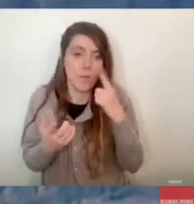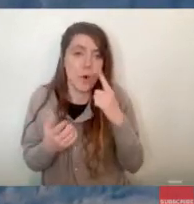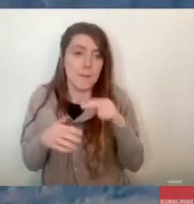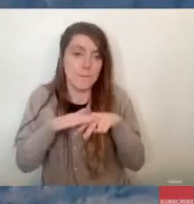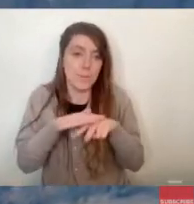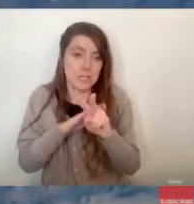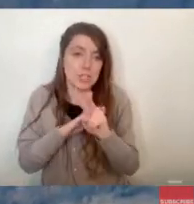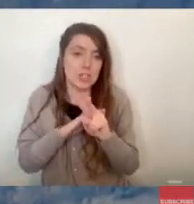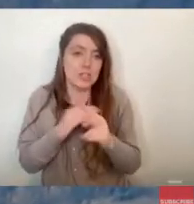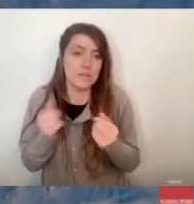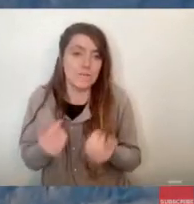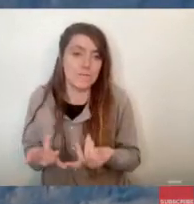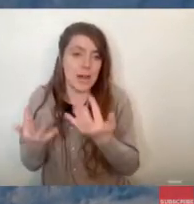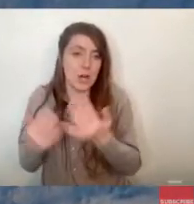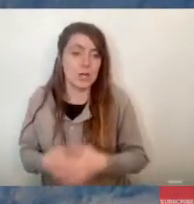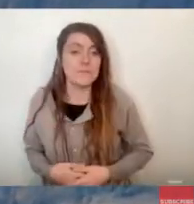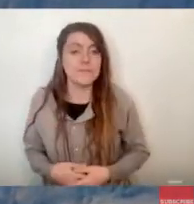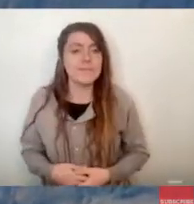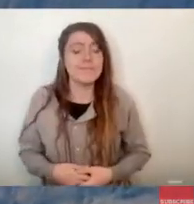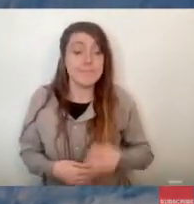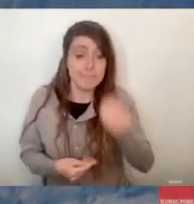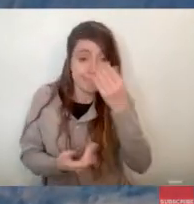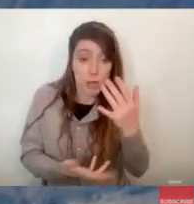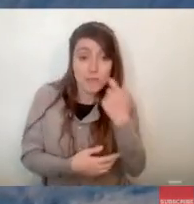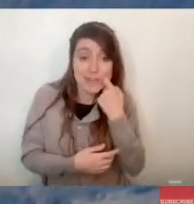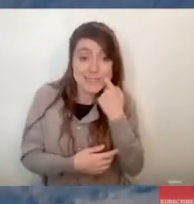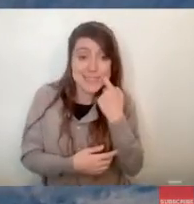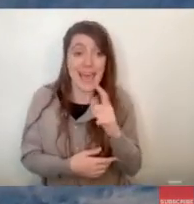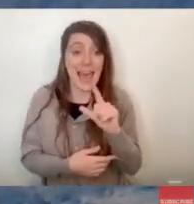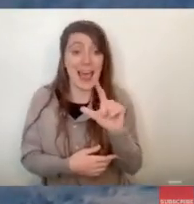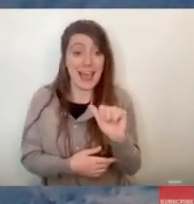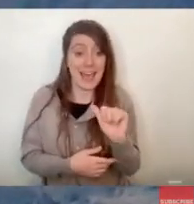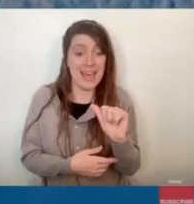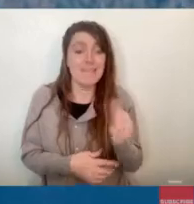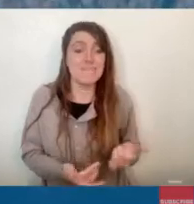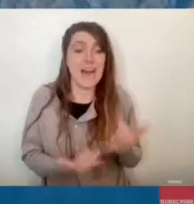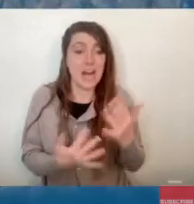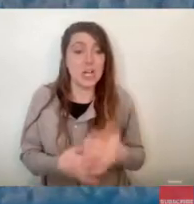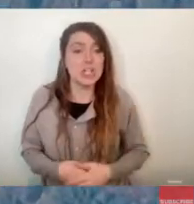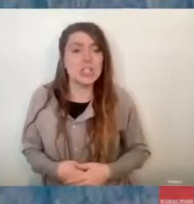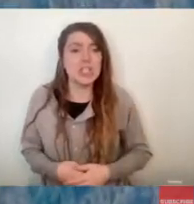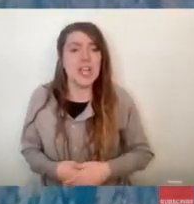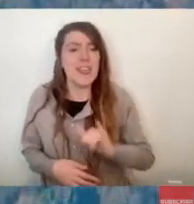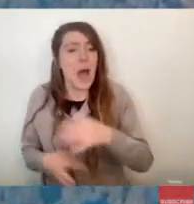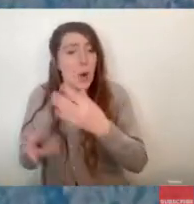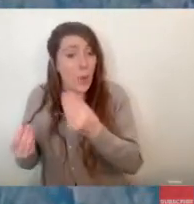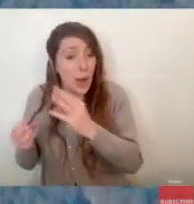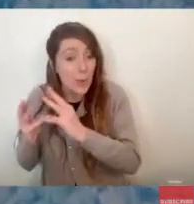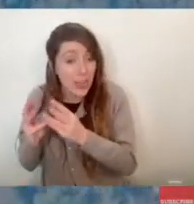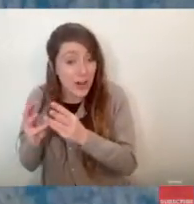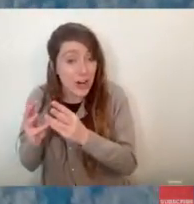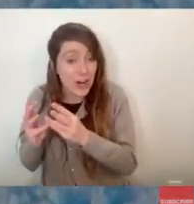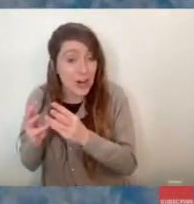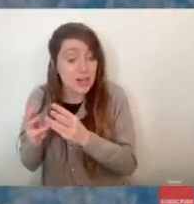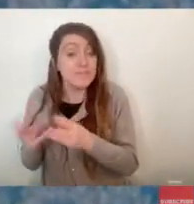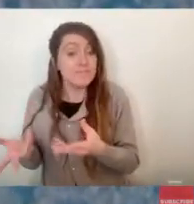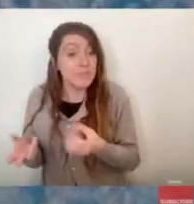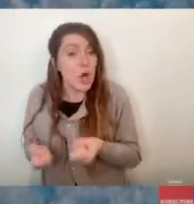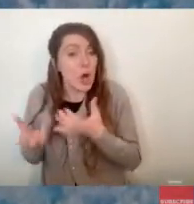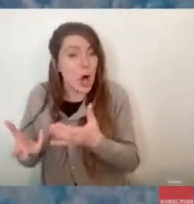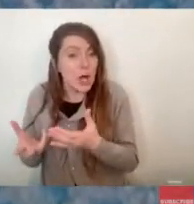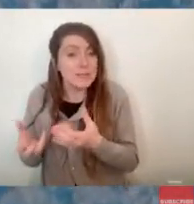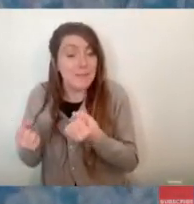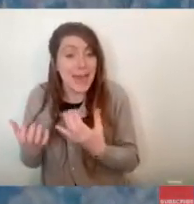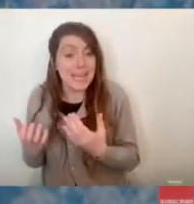For example, in the recent LA wildfires, unusual wet weather conditions leading up to the fires caused ample